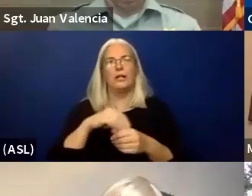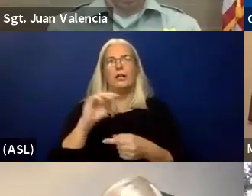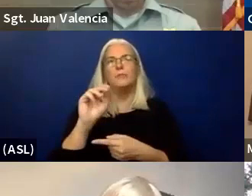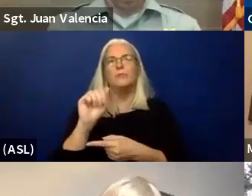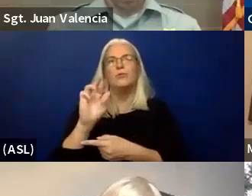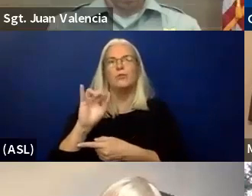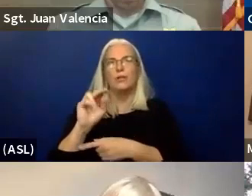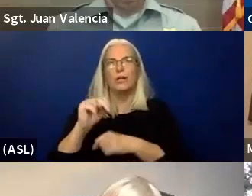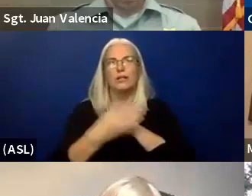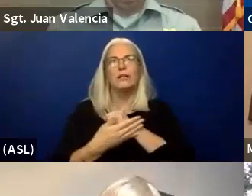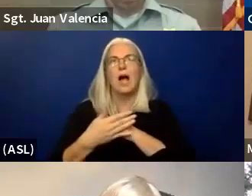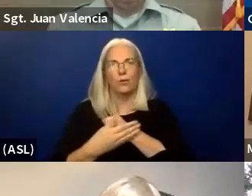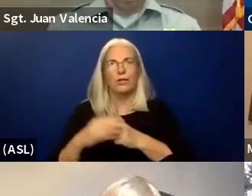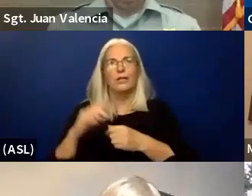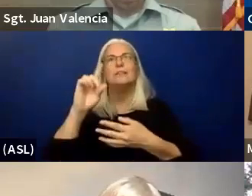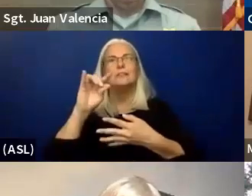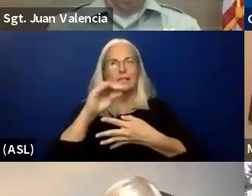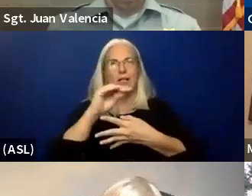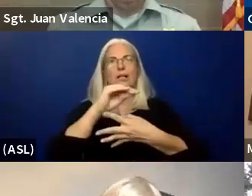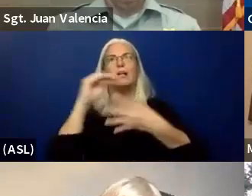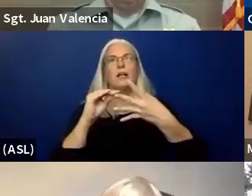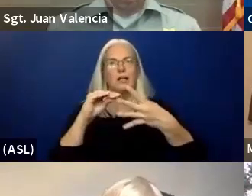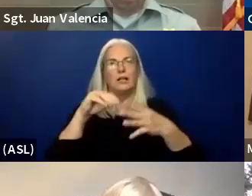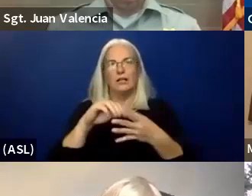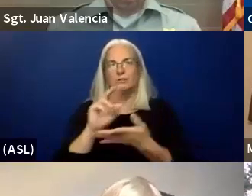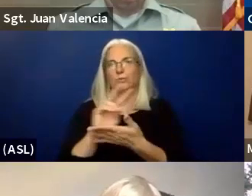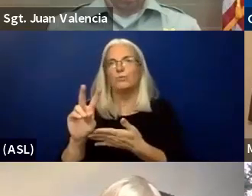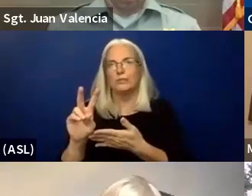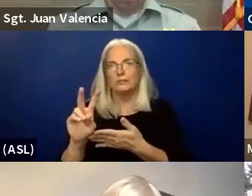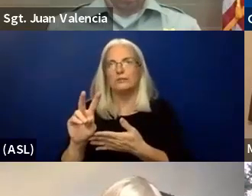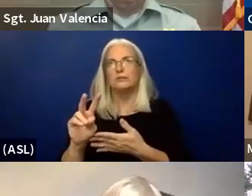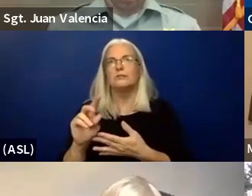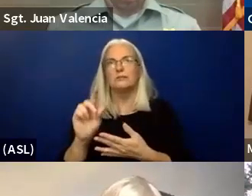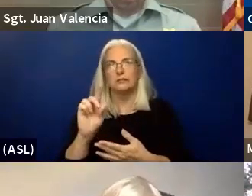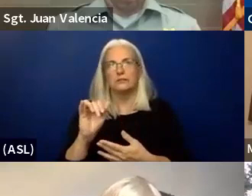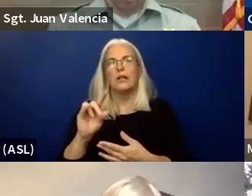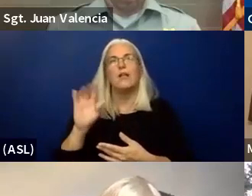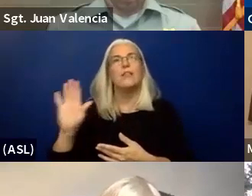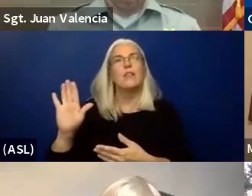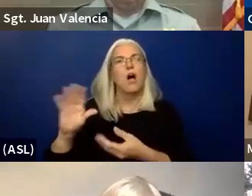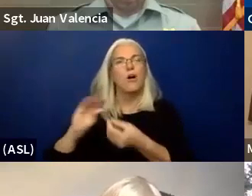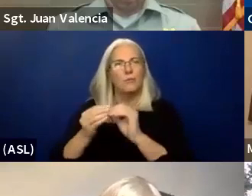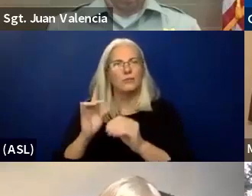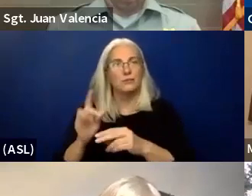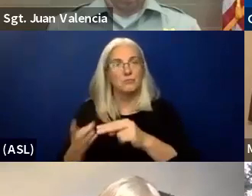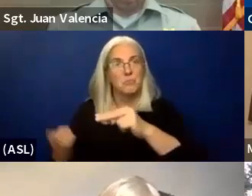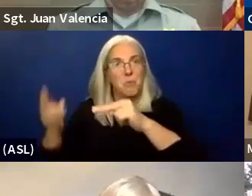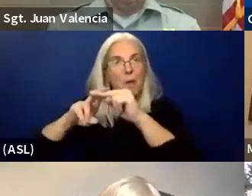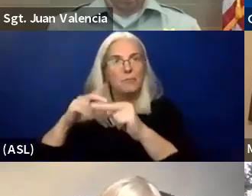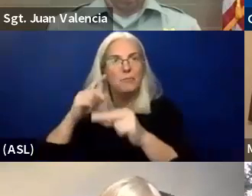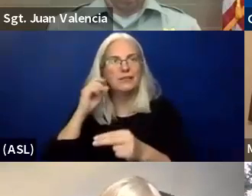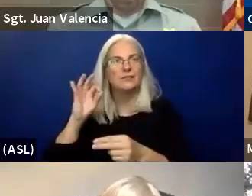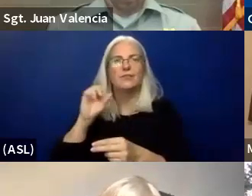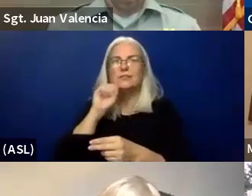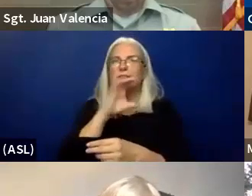ago. There was a significant uptick in the number of cases in one skilled nursing facility in northern Marin.